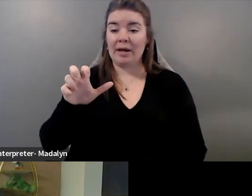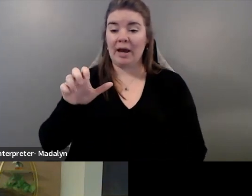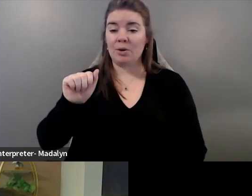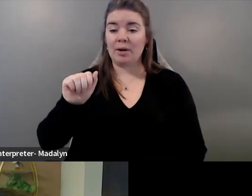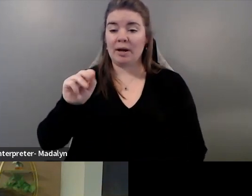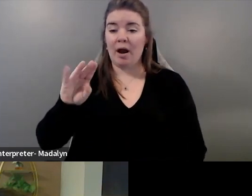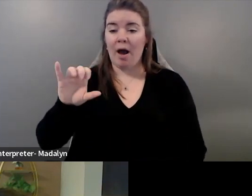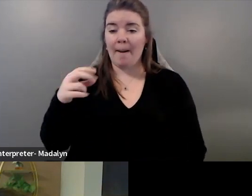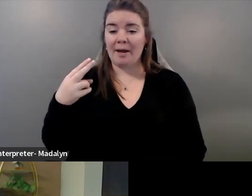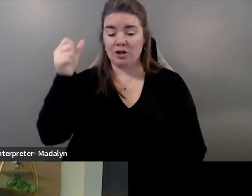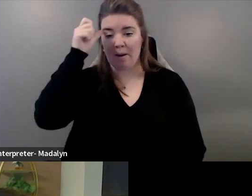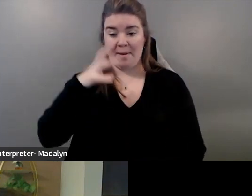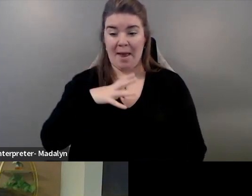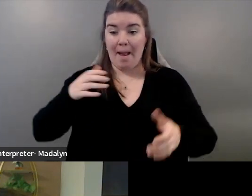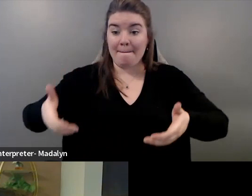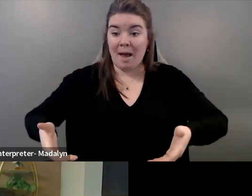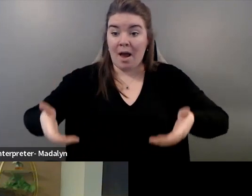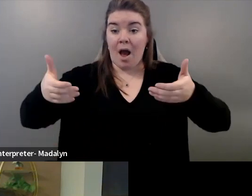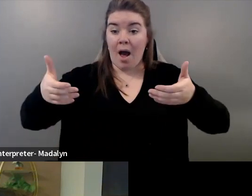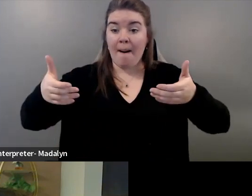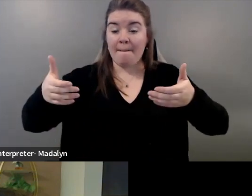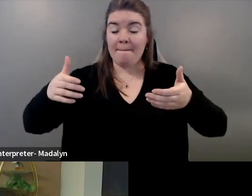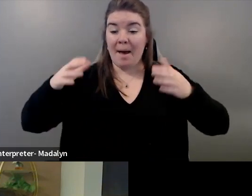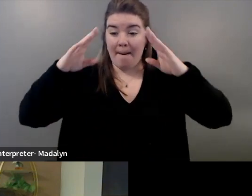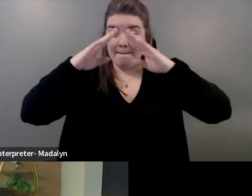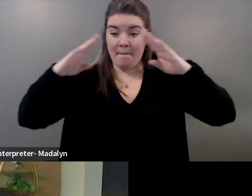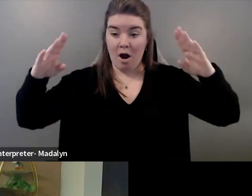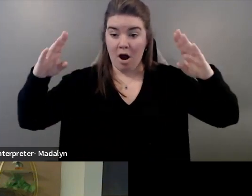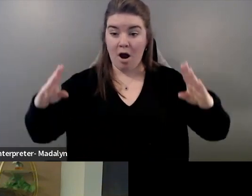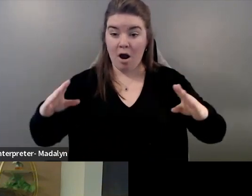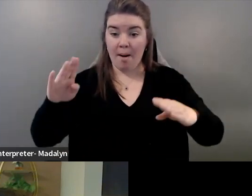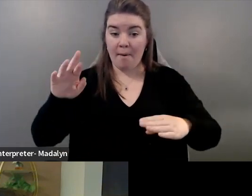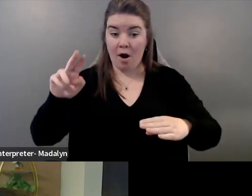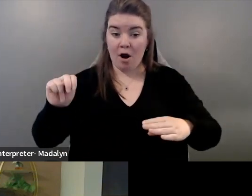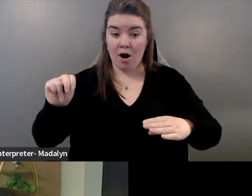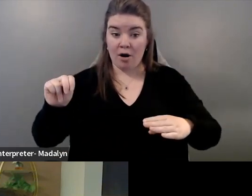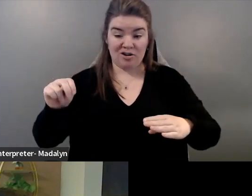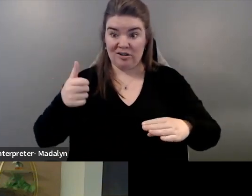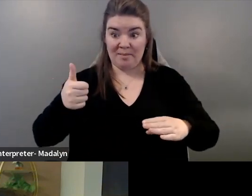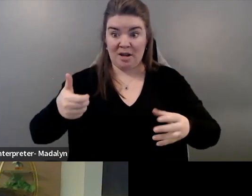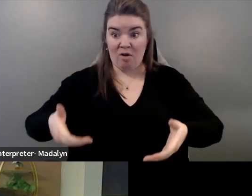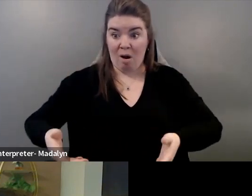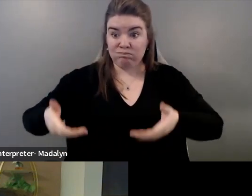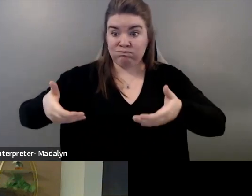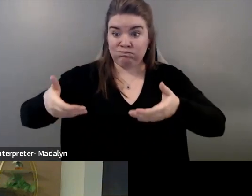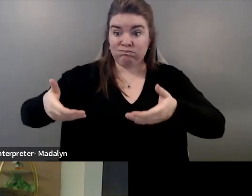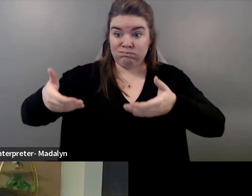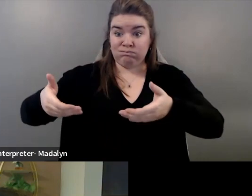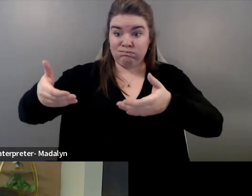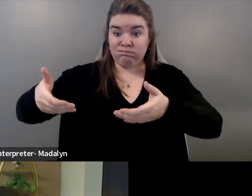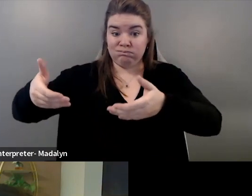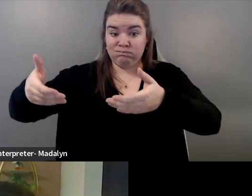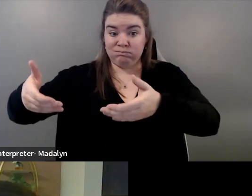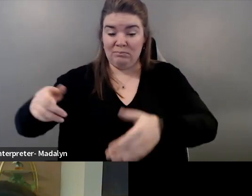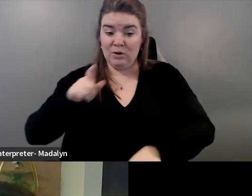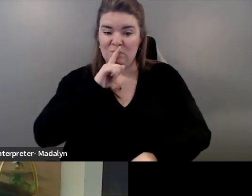their bare hands, a huge barn, with their bare hands and walking it along, right? And there's kind of a guy in charge, but